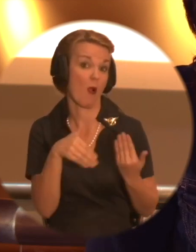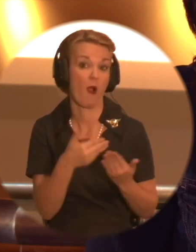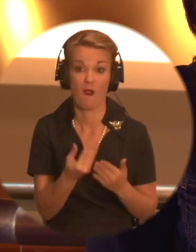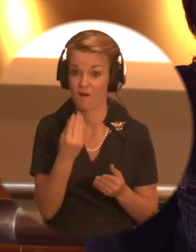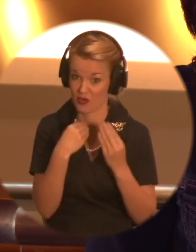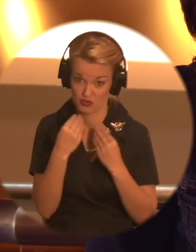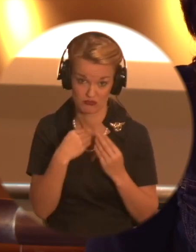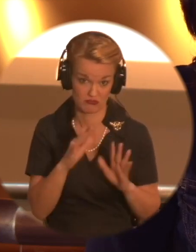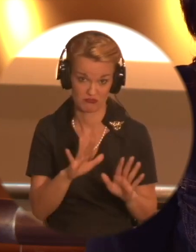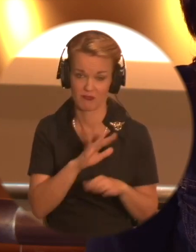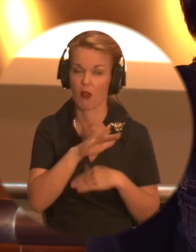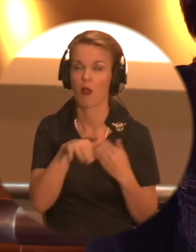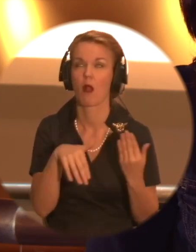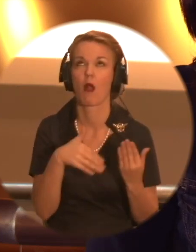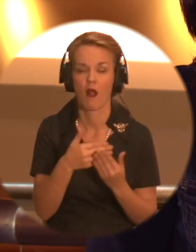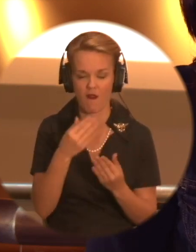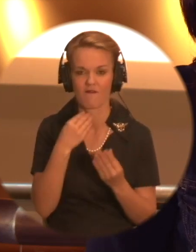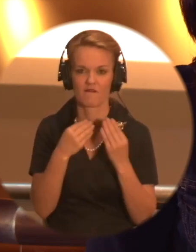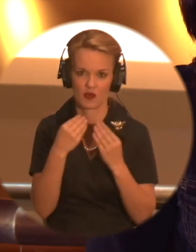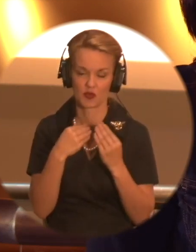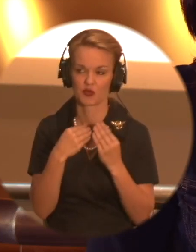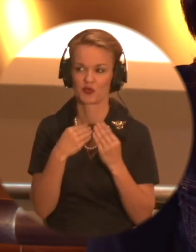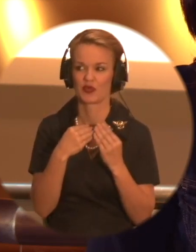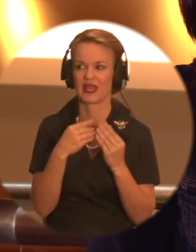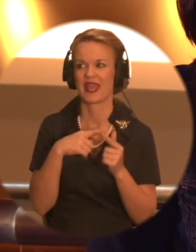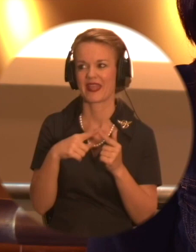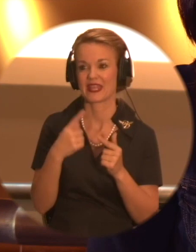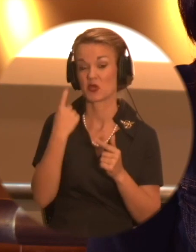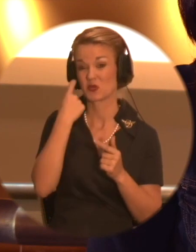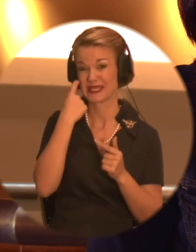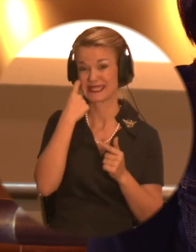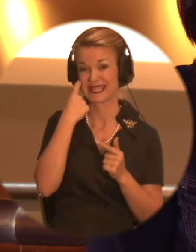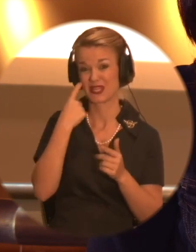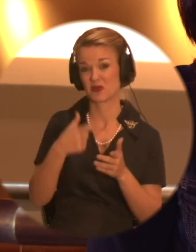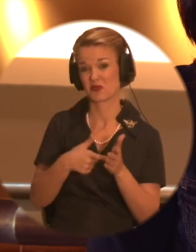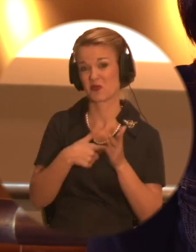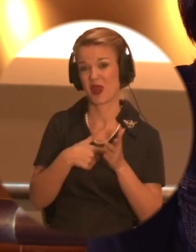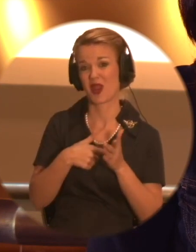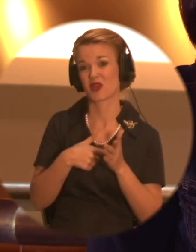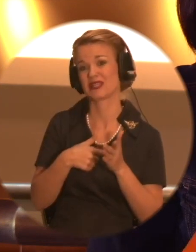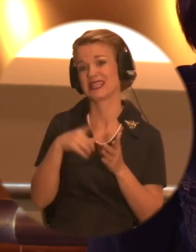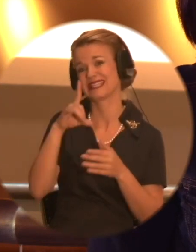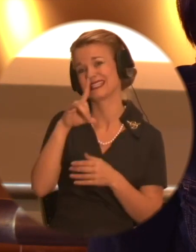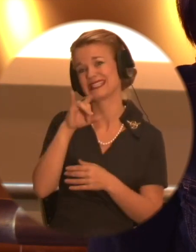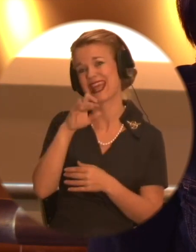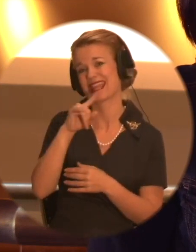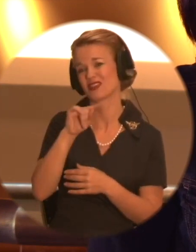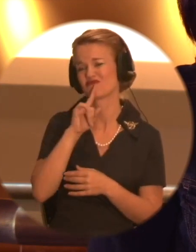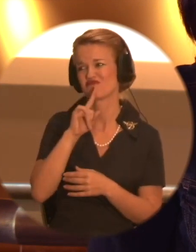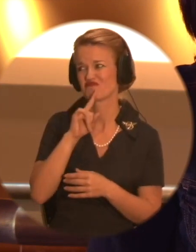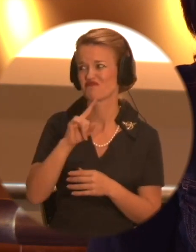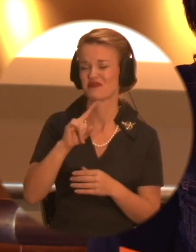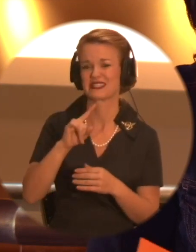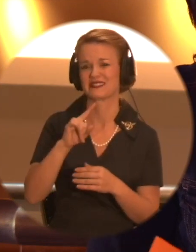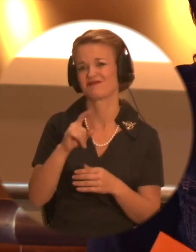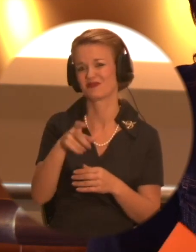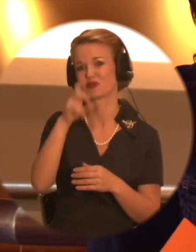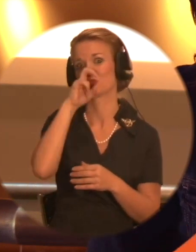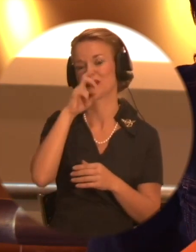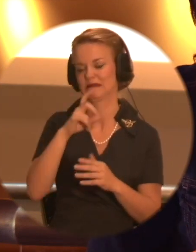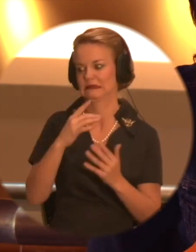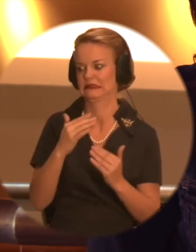I also recently had to be on a really strict diet, probably from eating too much food that I